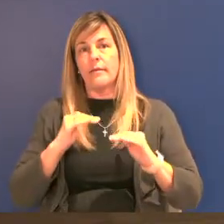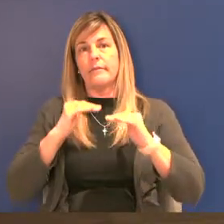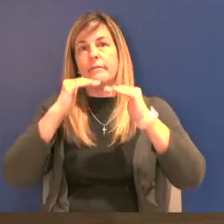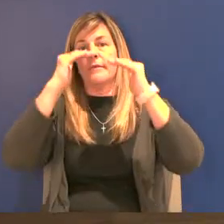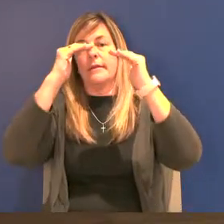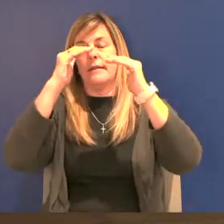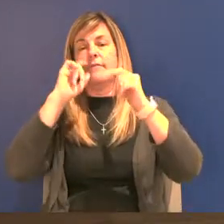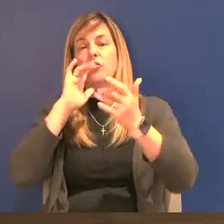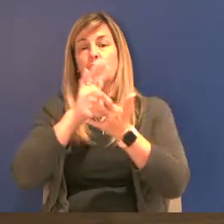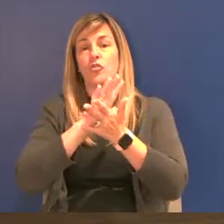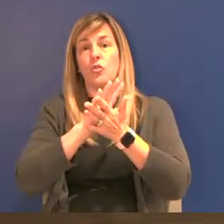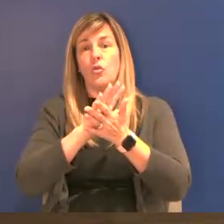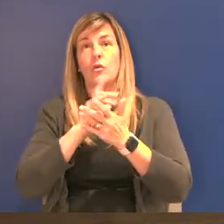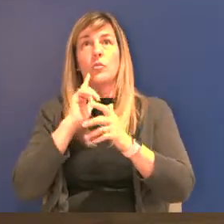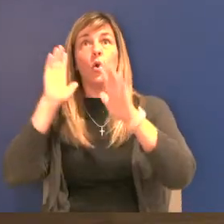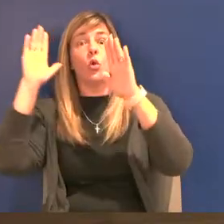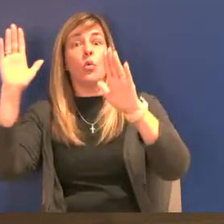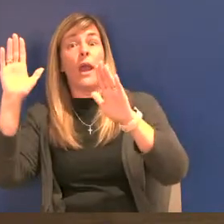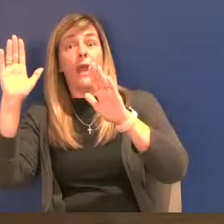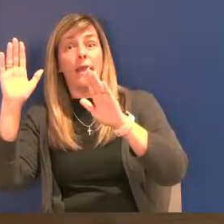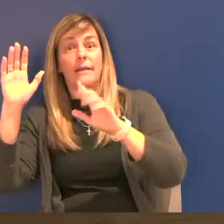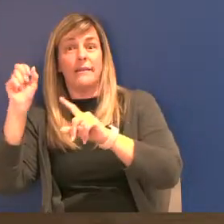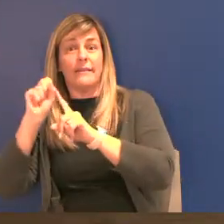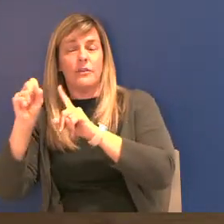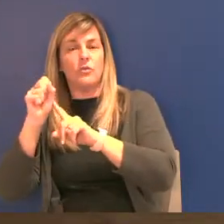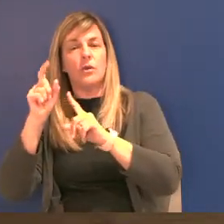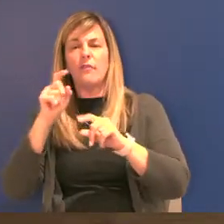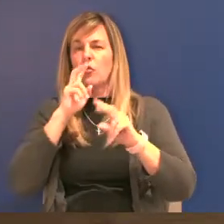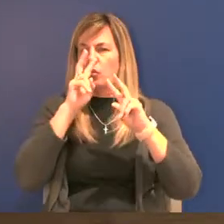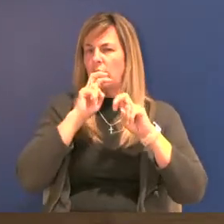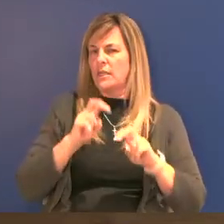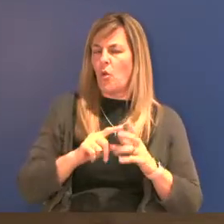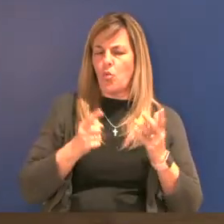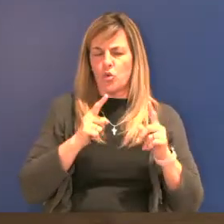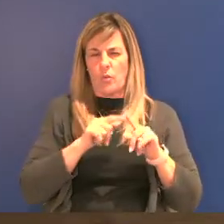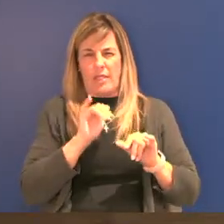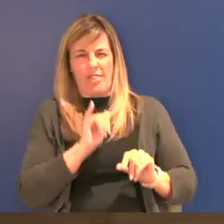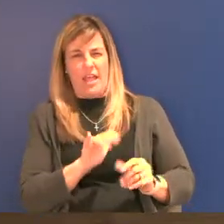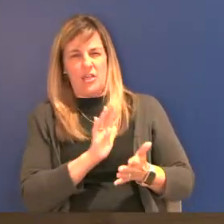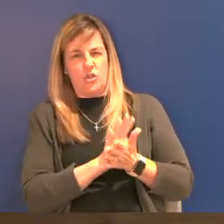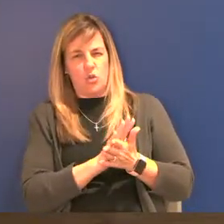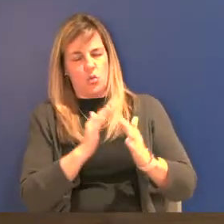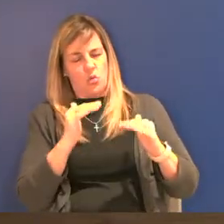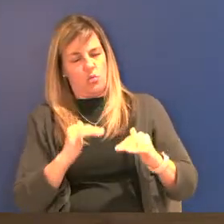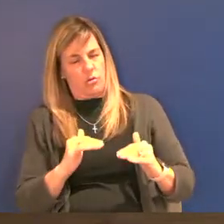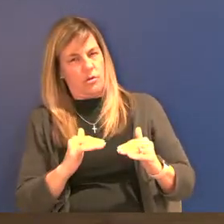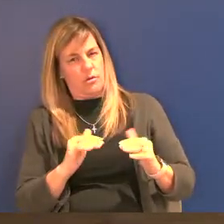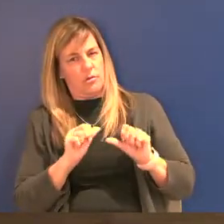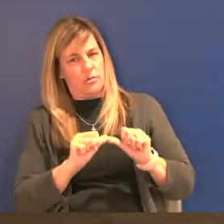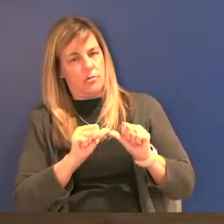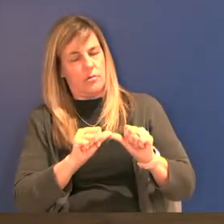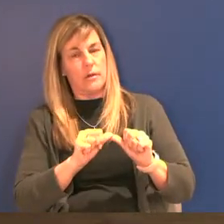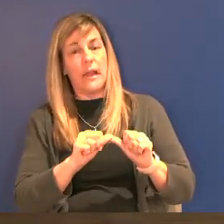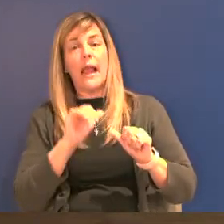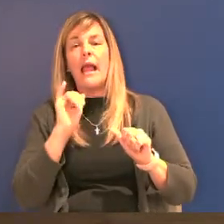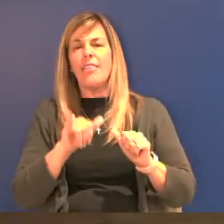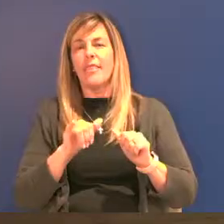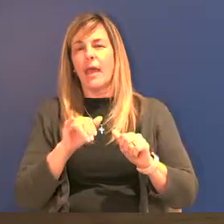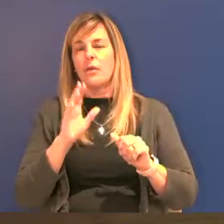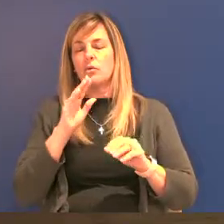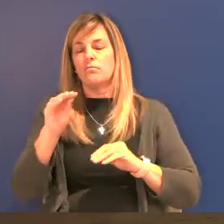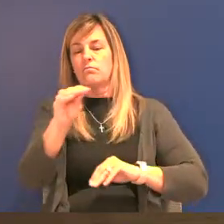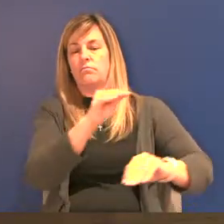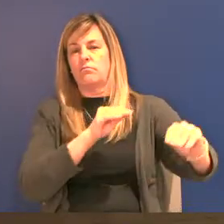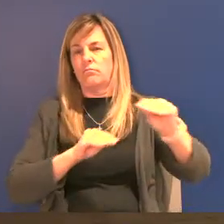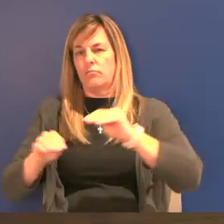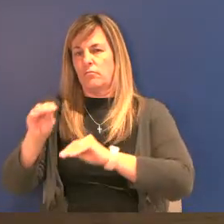as a school that was in great condition, then you would really have to assess what's going on with that school. So that shifts schools around by